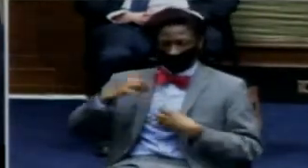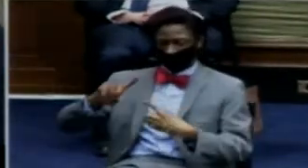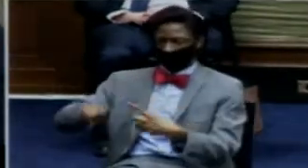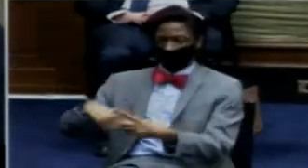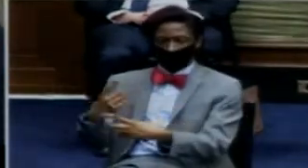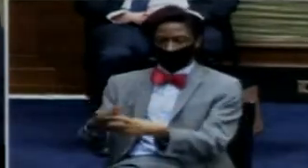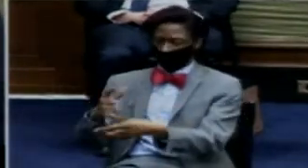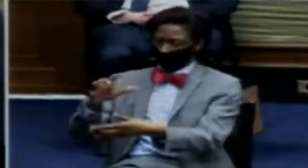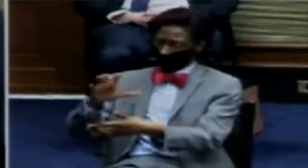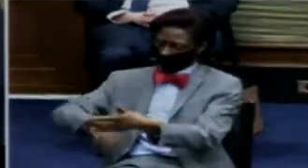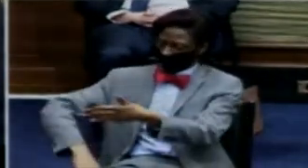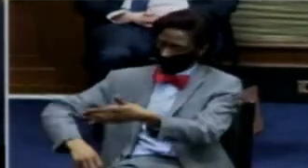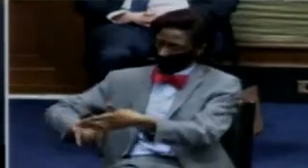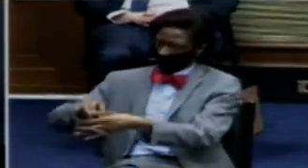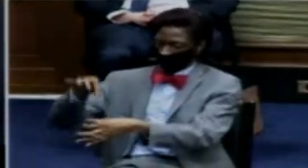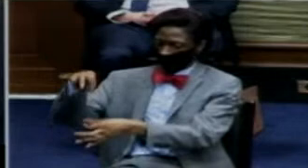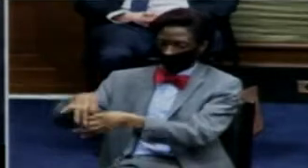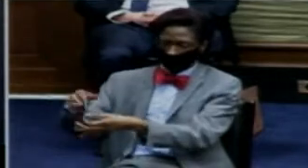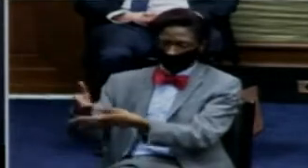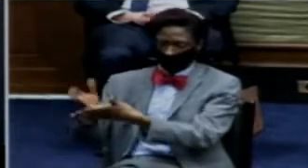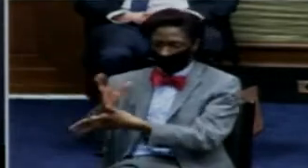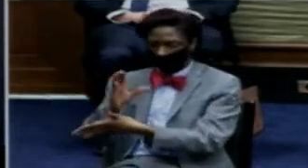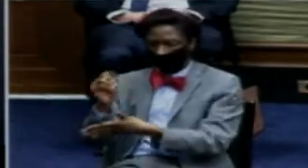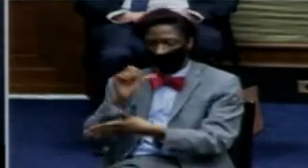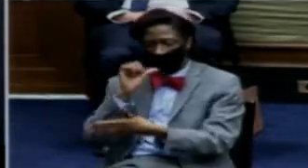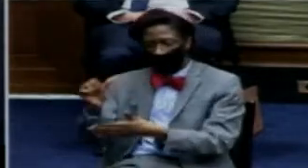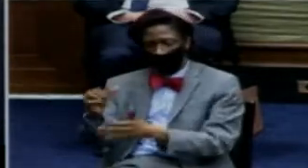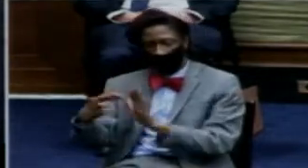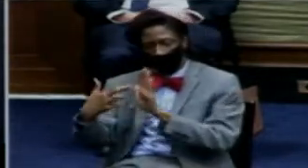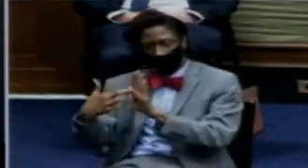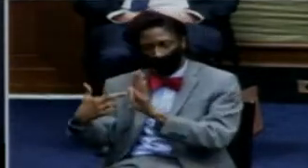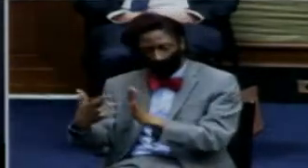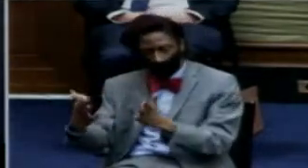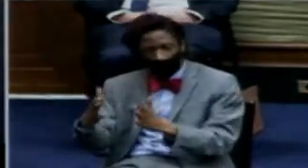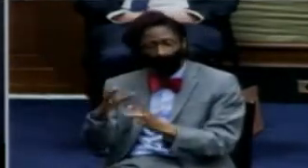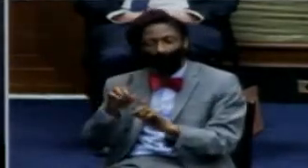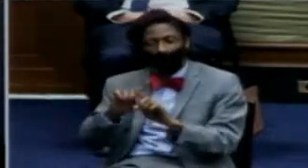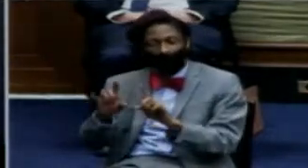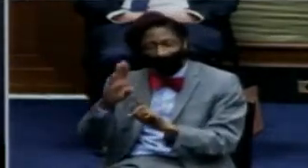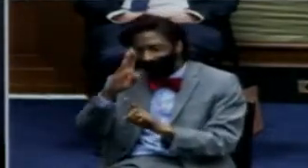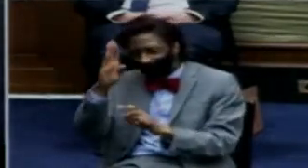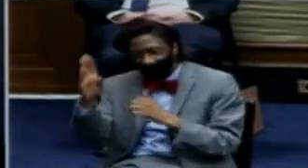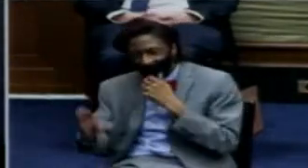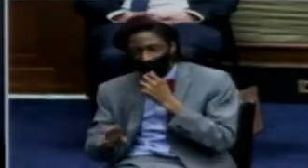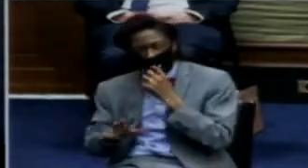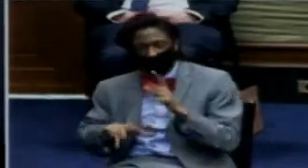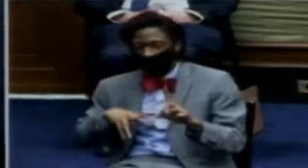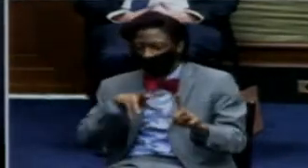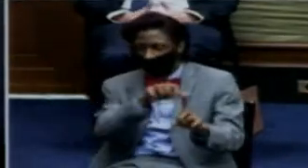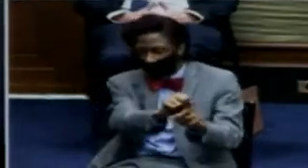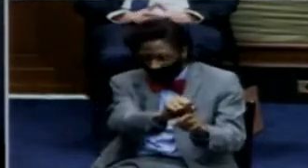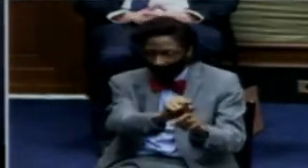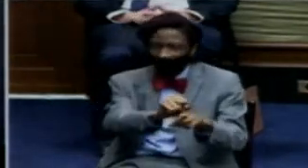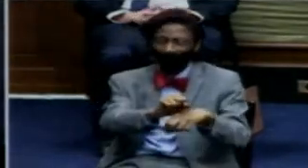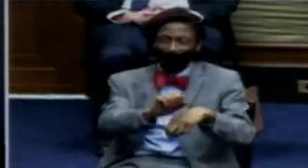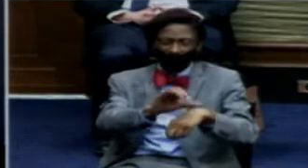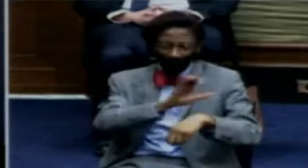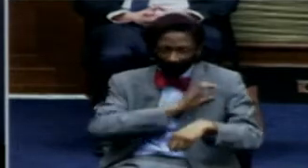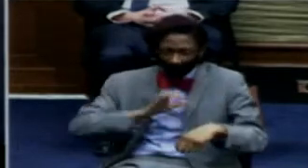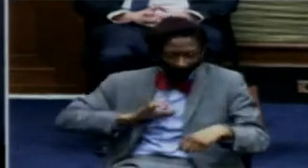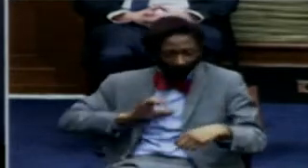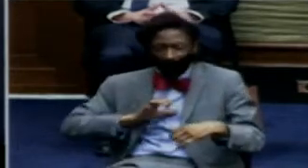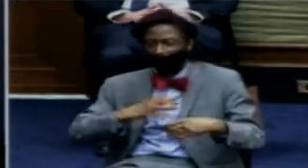disenfranchised and not represented in Congress, and yet never attacked the U.S. Congress, broke our windows, stormed